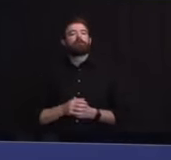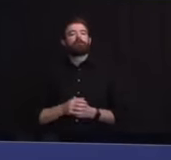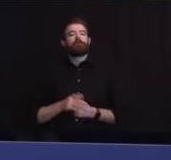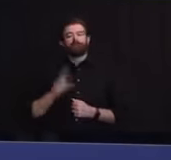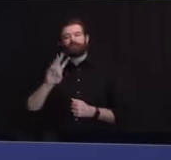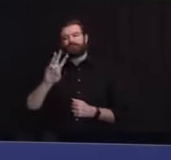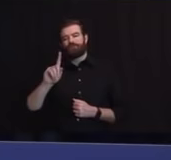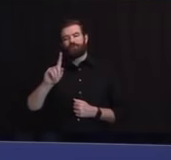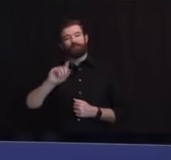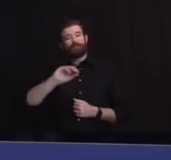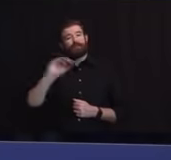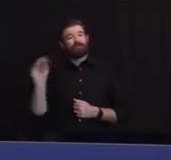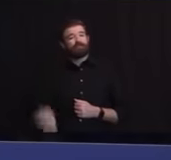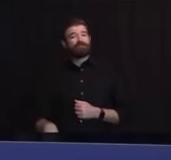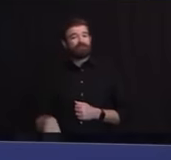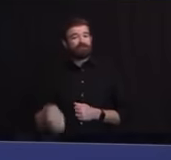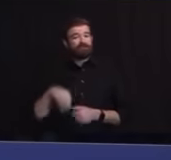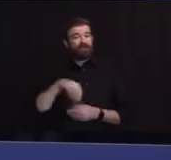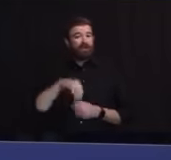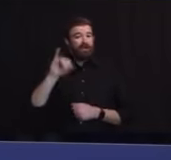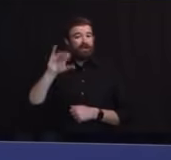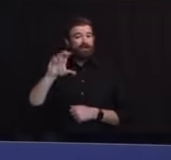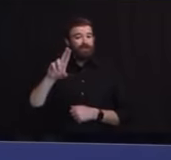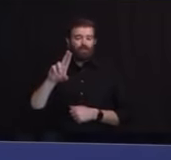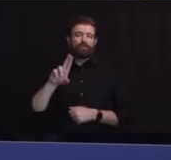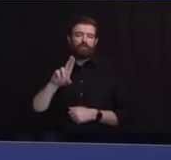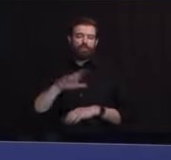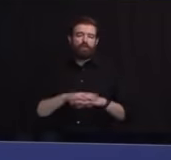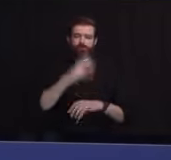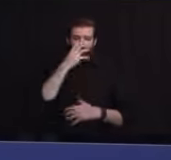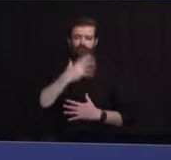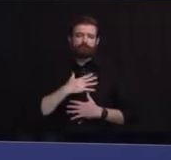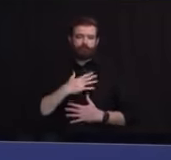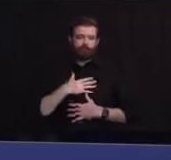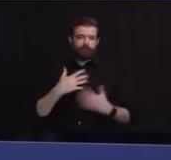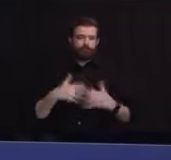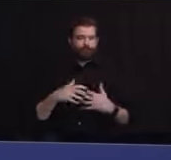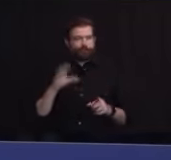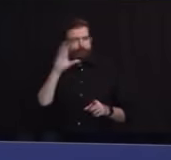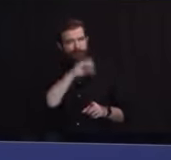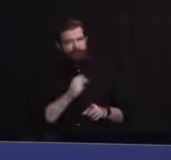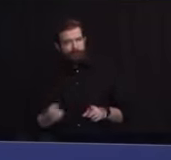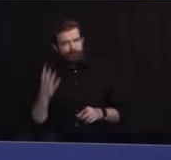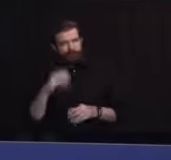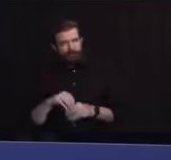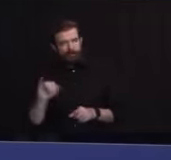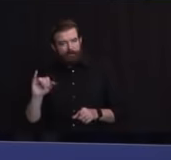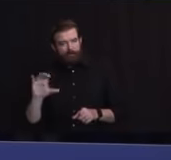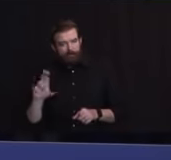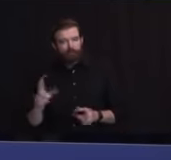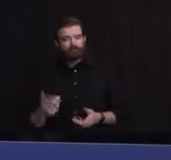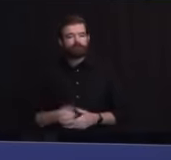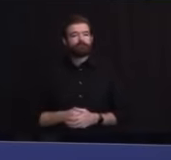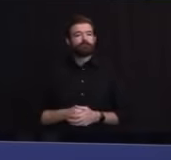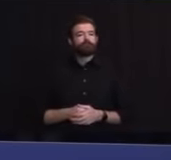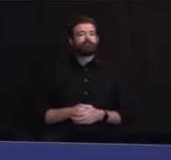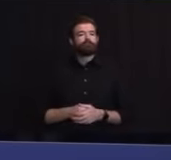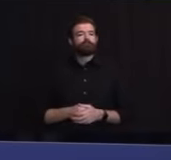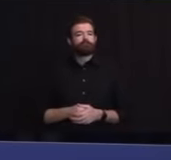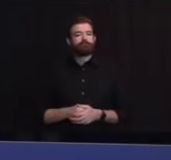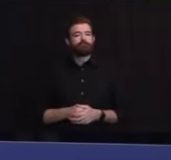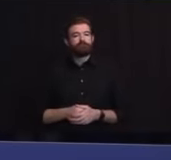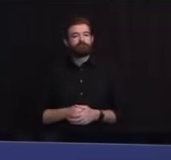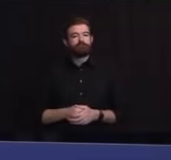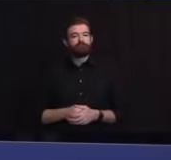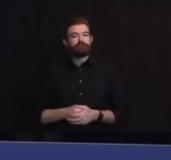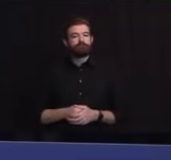ventilators. There are 3,147 reports of the CDC variants of concern in New